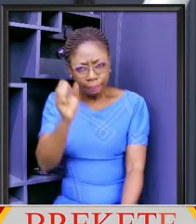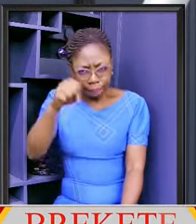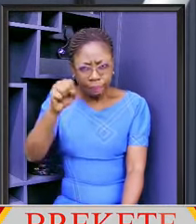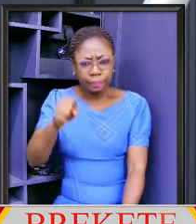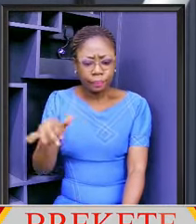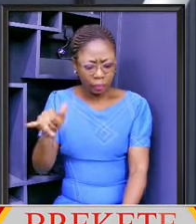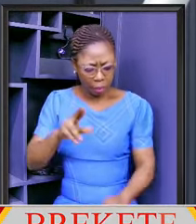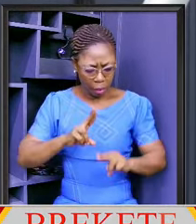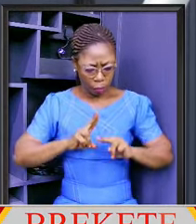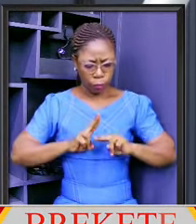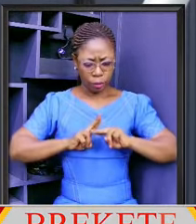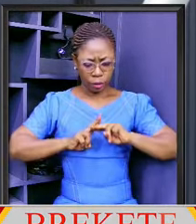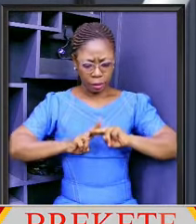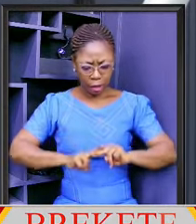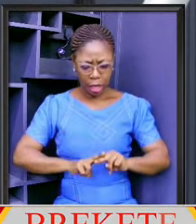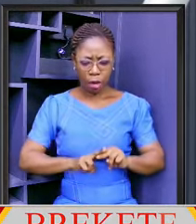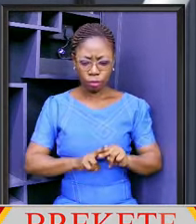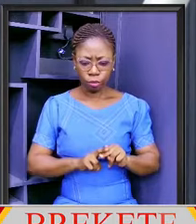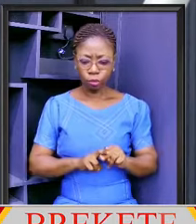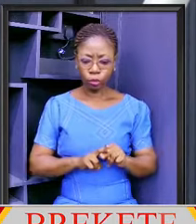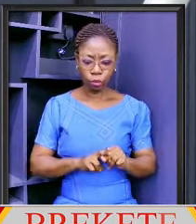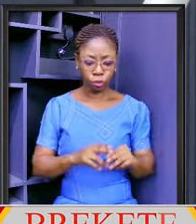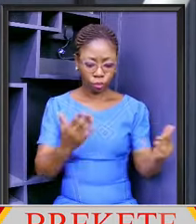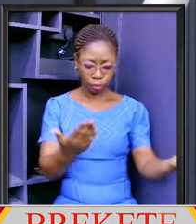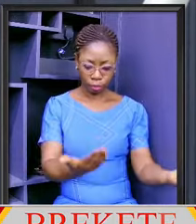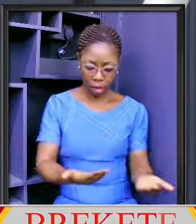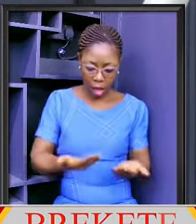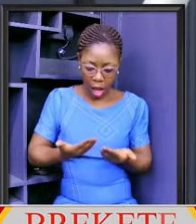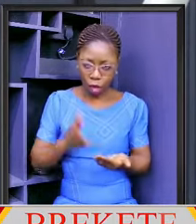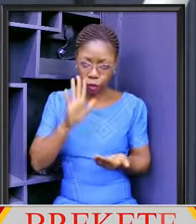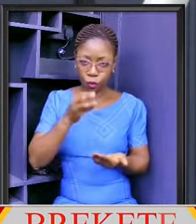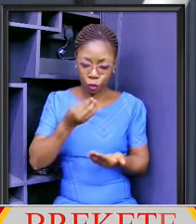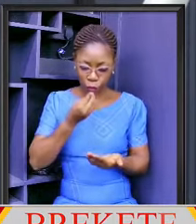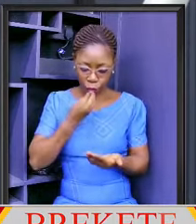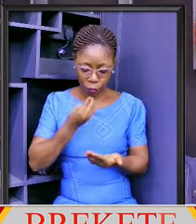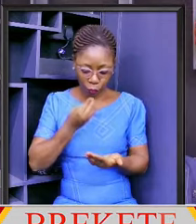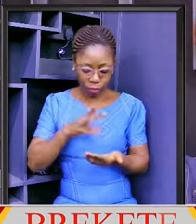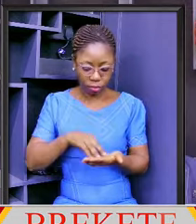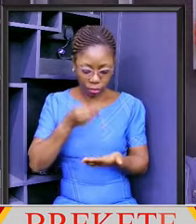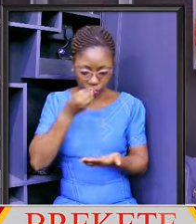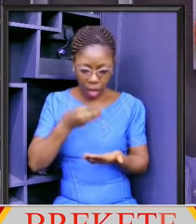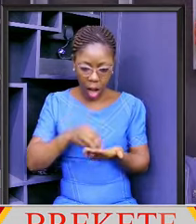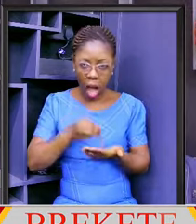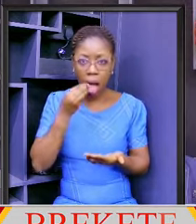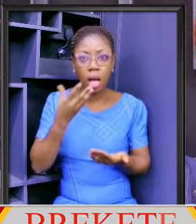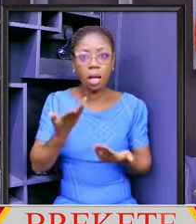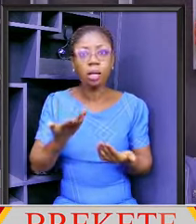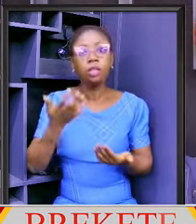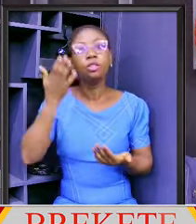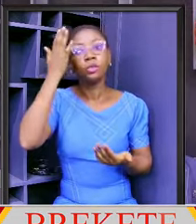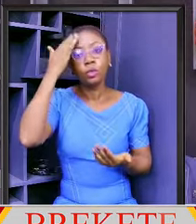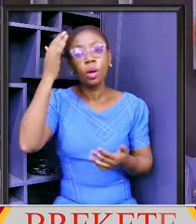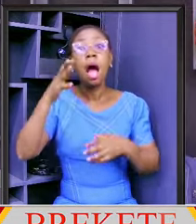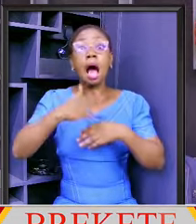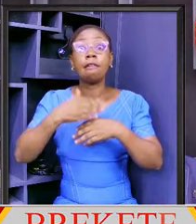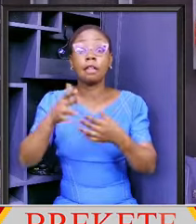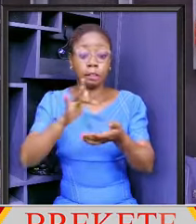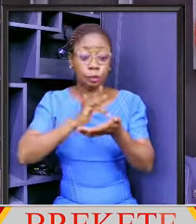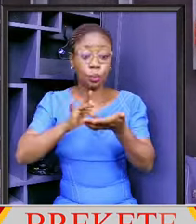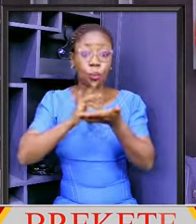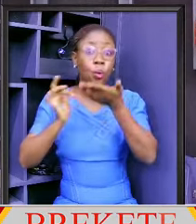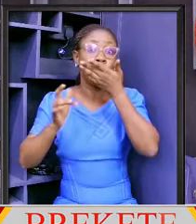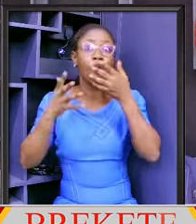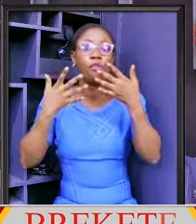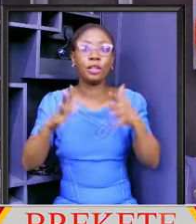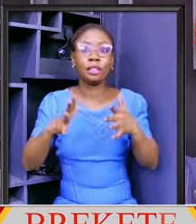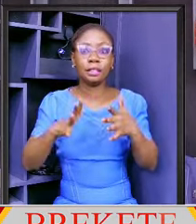They go sit down. They eat your food inside. You say some of the drugs, they empty their belly. Hunger.